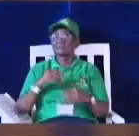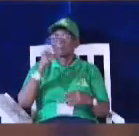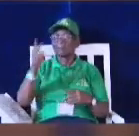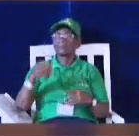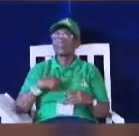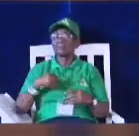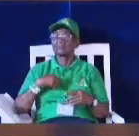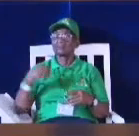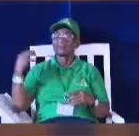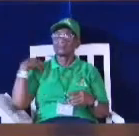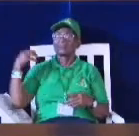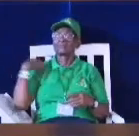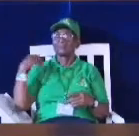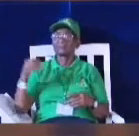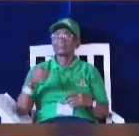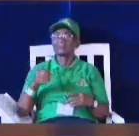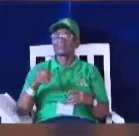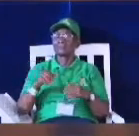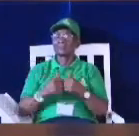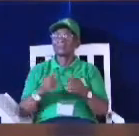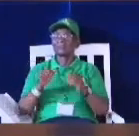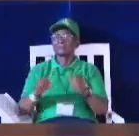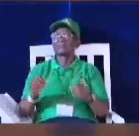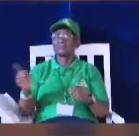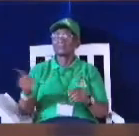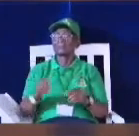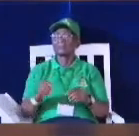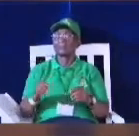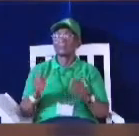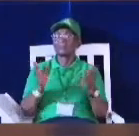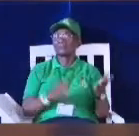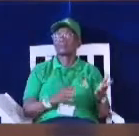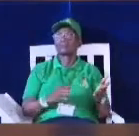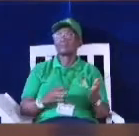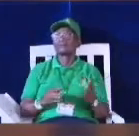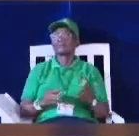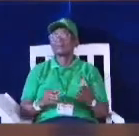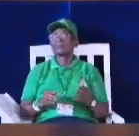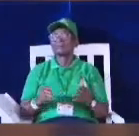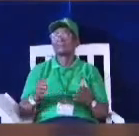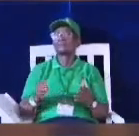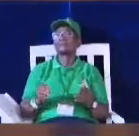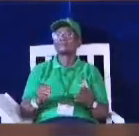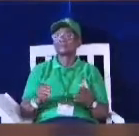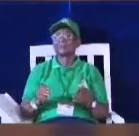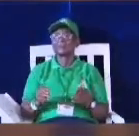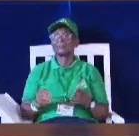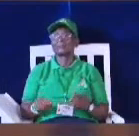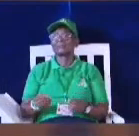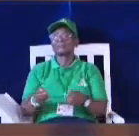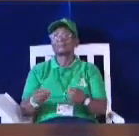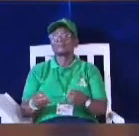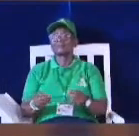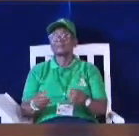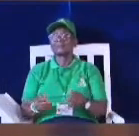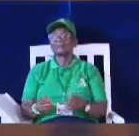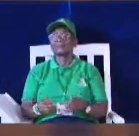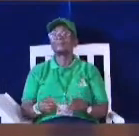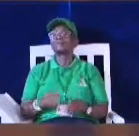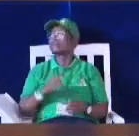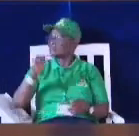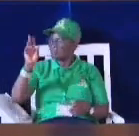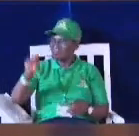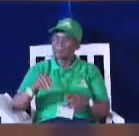Oga, how can you be carrying head pan? Let me go and get your own head pan.